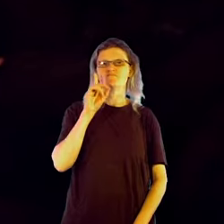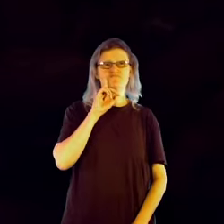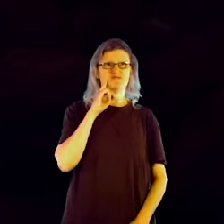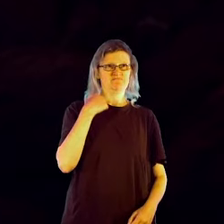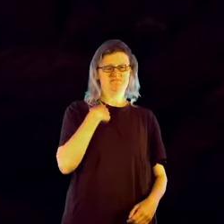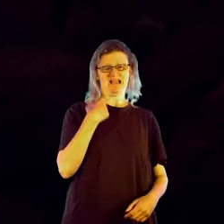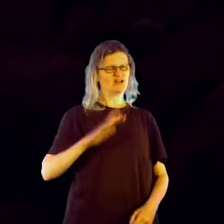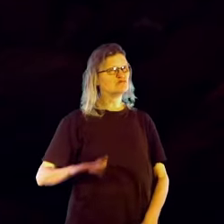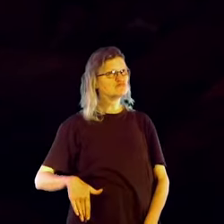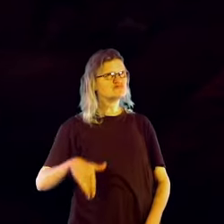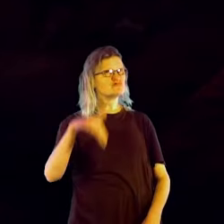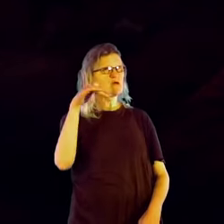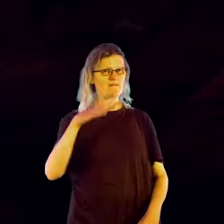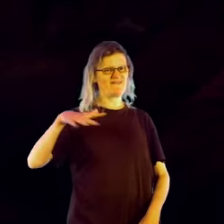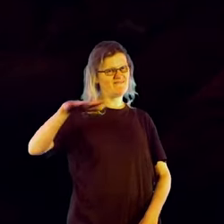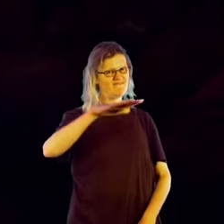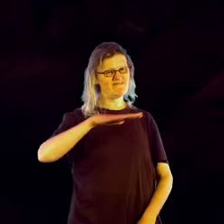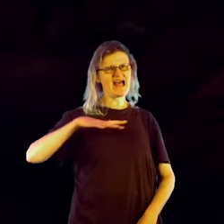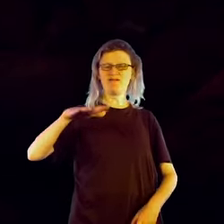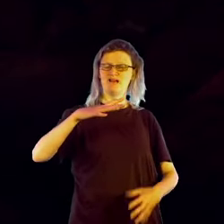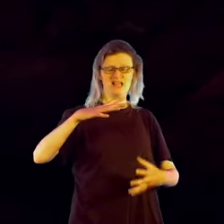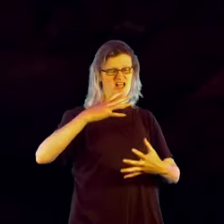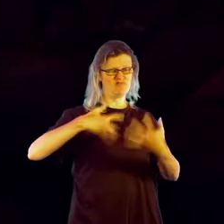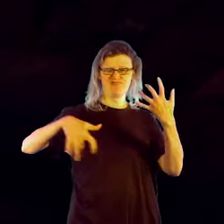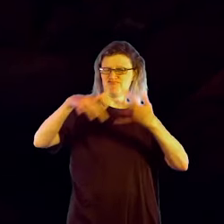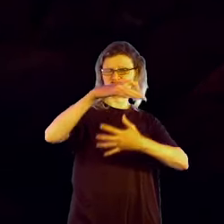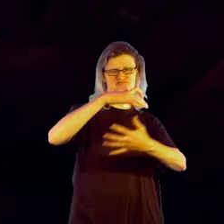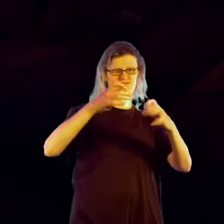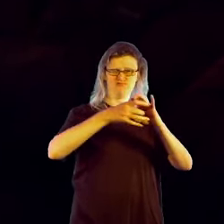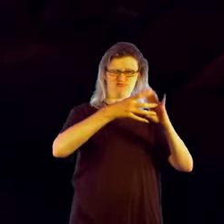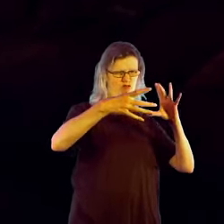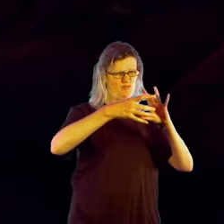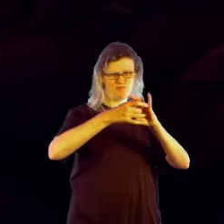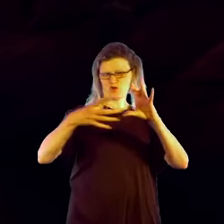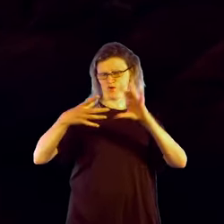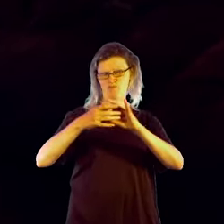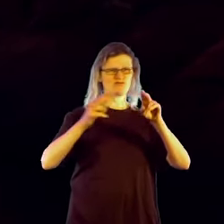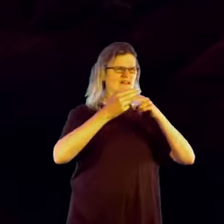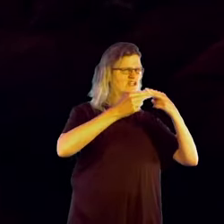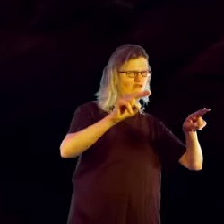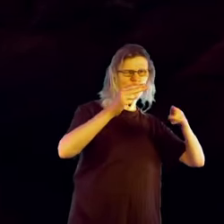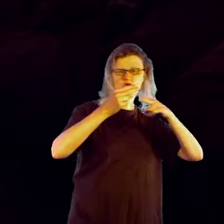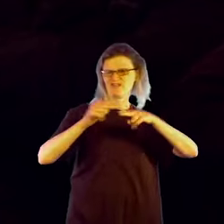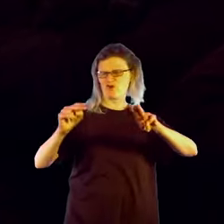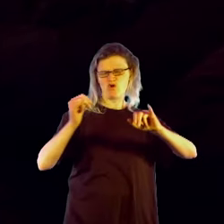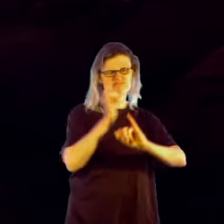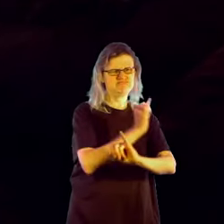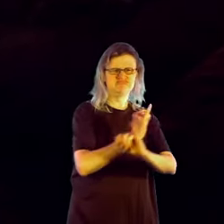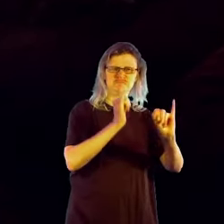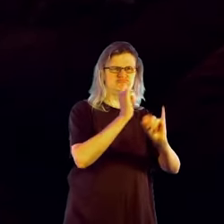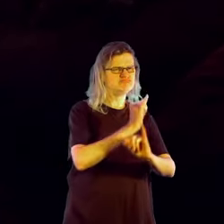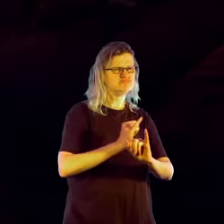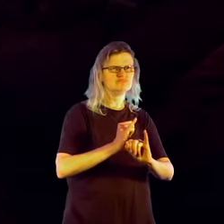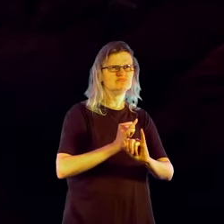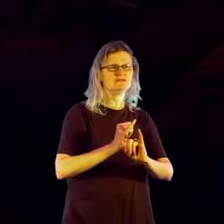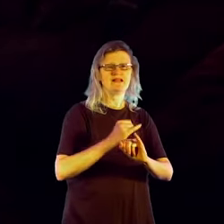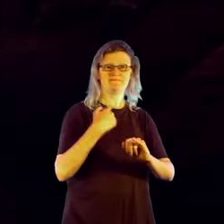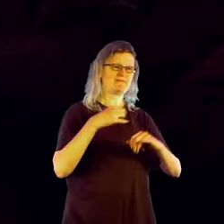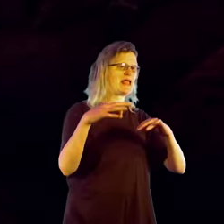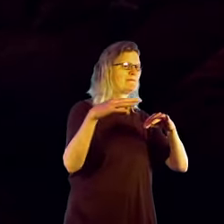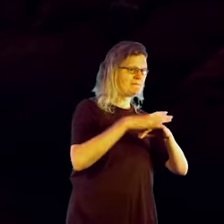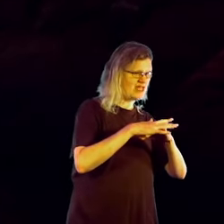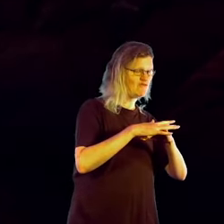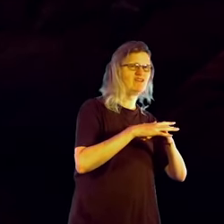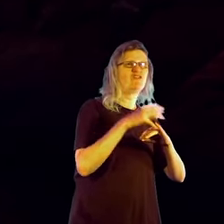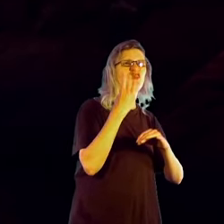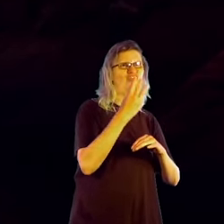I grew up in a family that was deeply broken, many broken relationships, divorces and everything. And the fact that I've been married to my husband